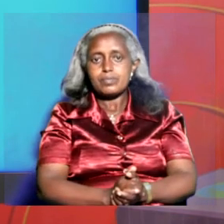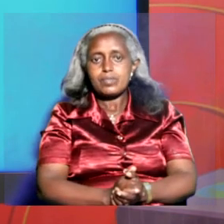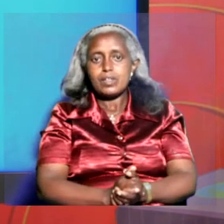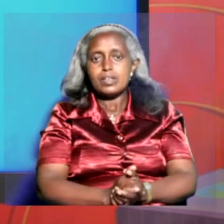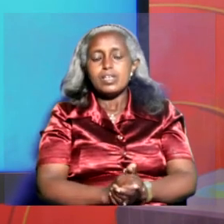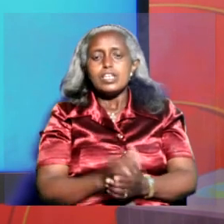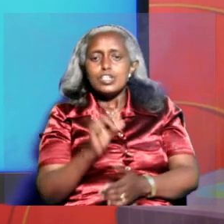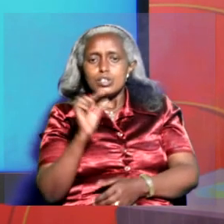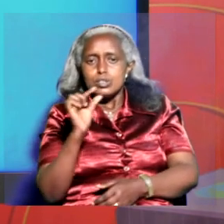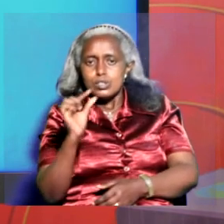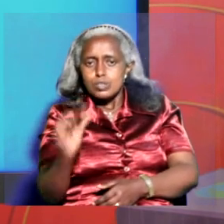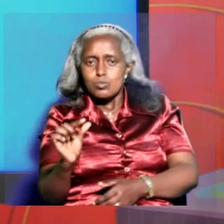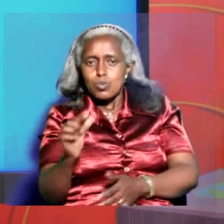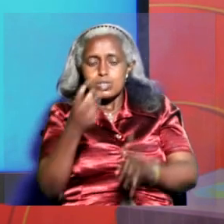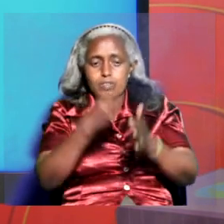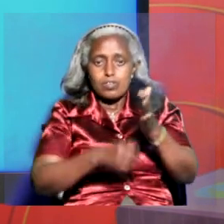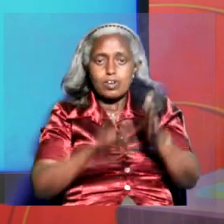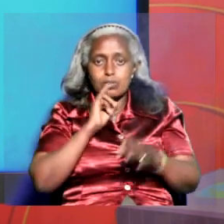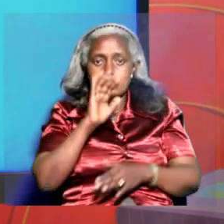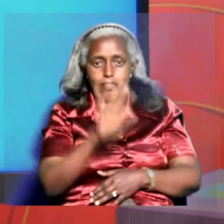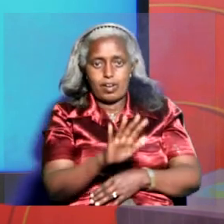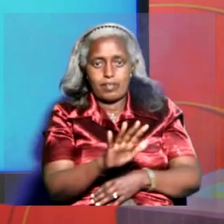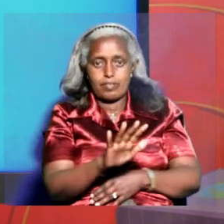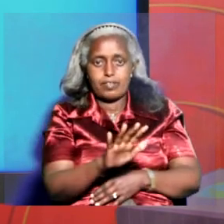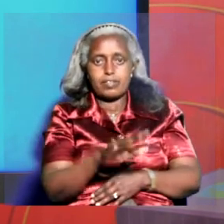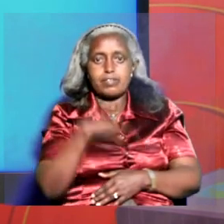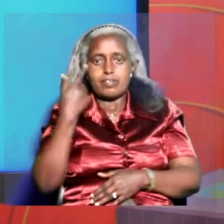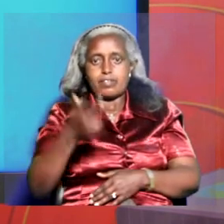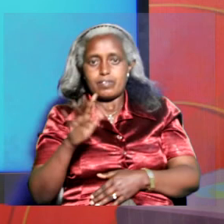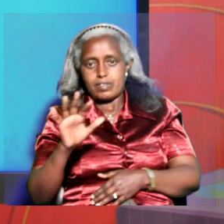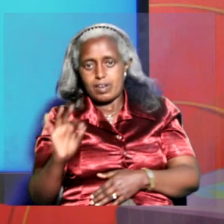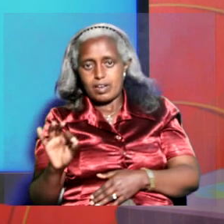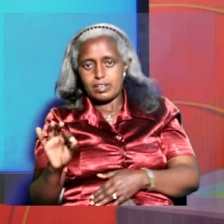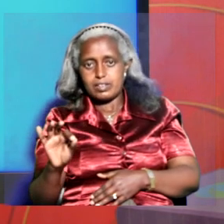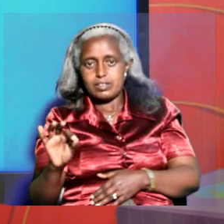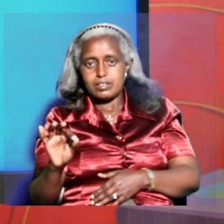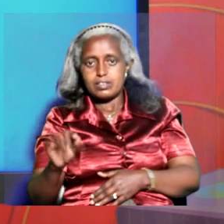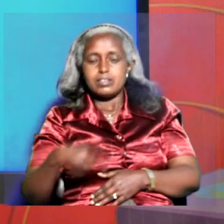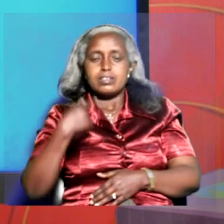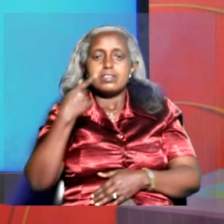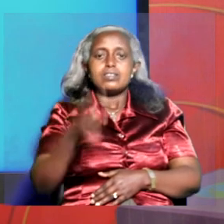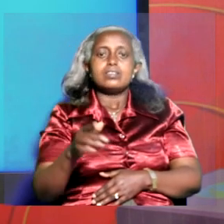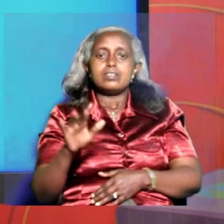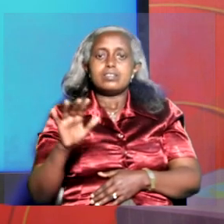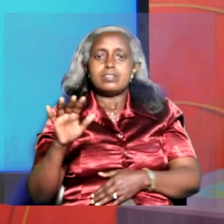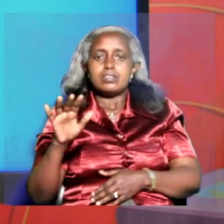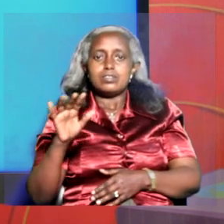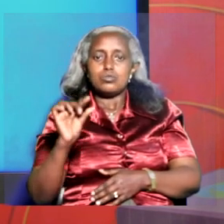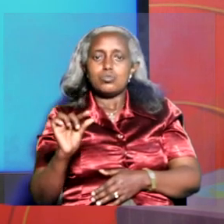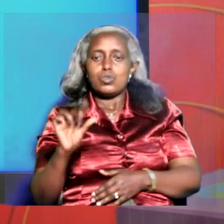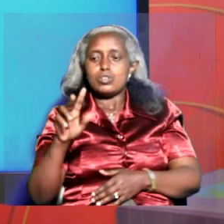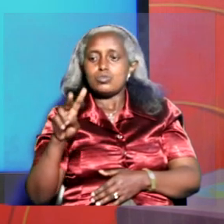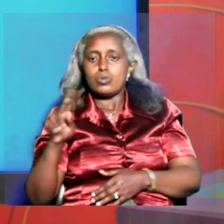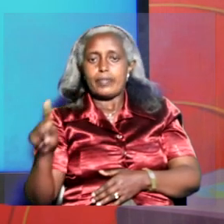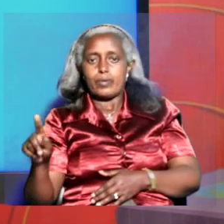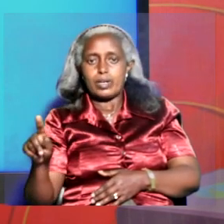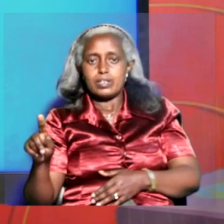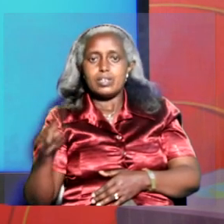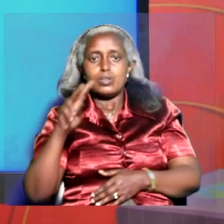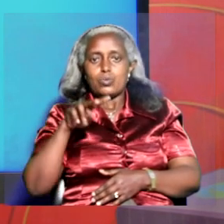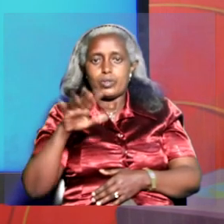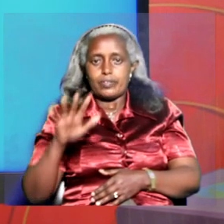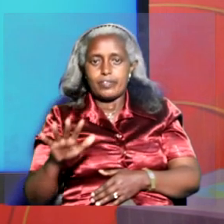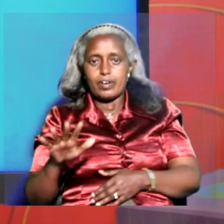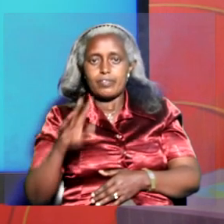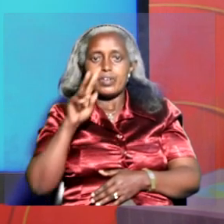The smallest value here is this 5. Next to 5 we have 9, and the smallest 21,